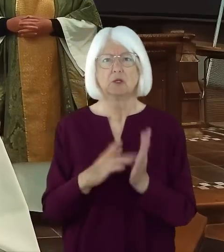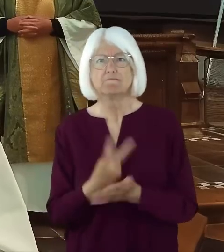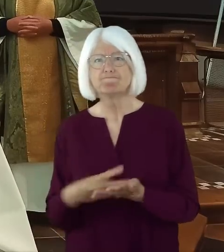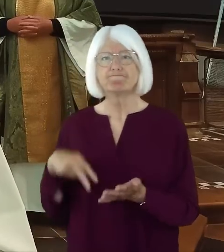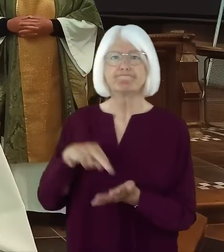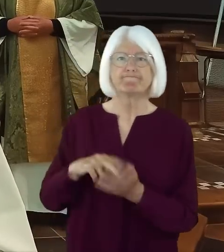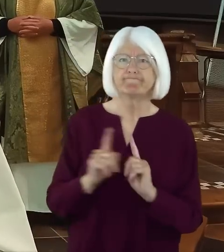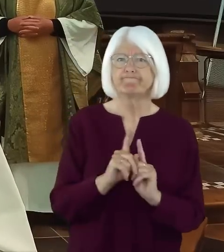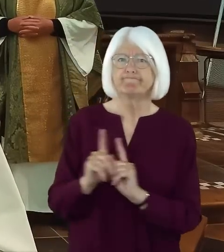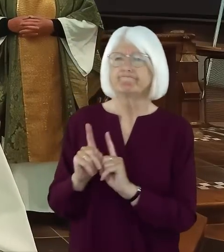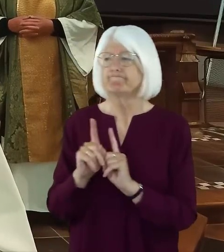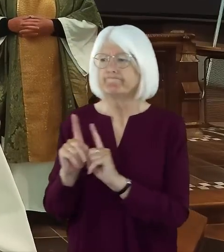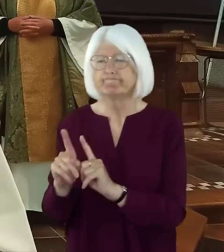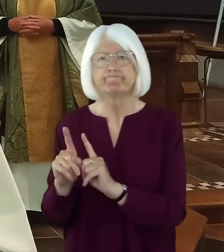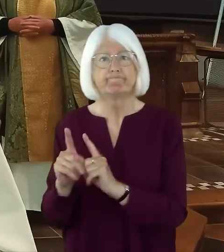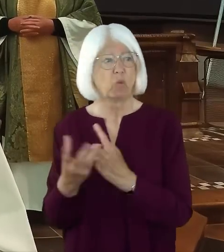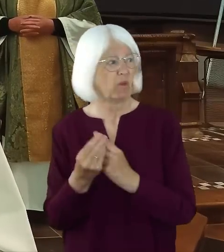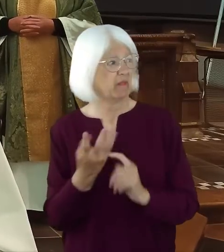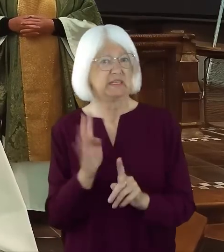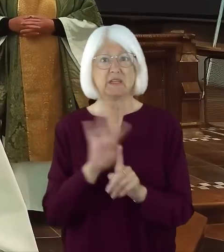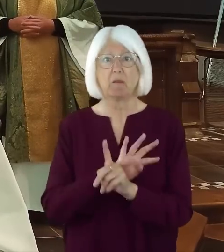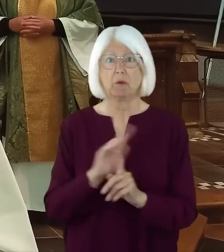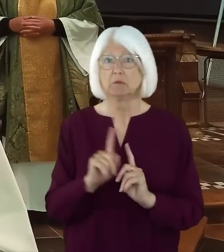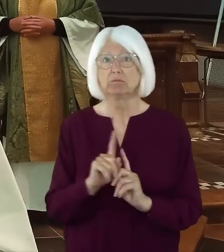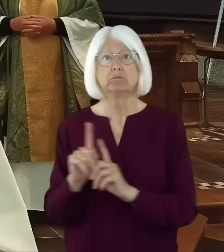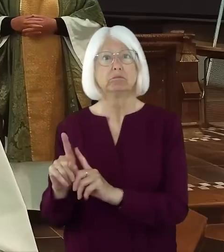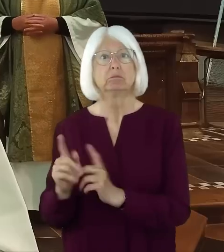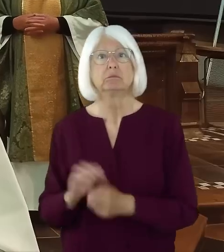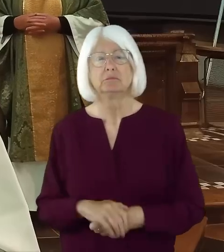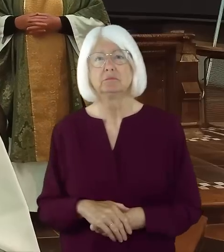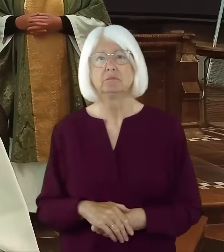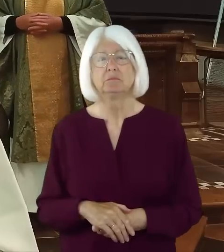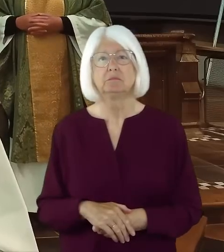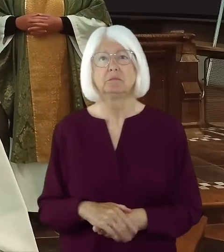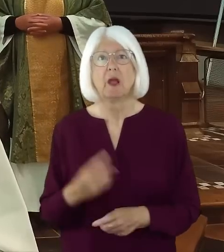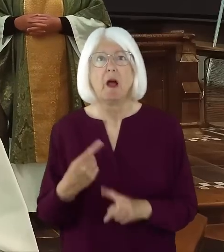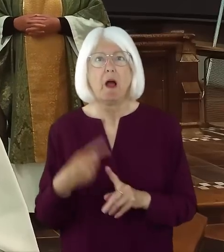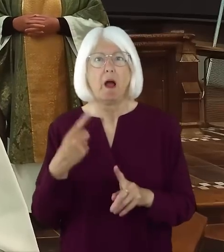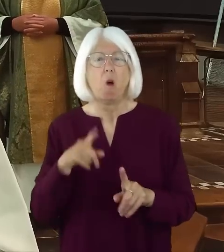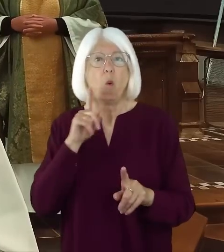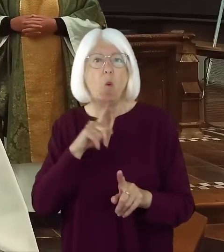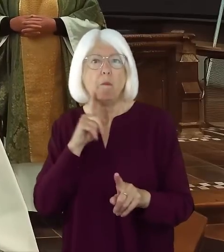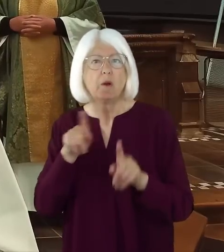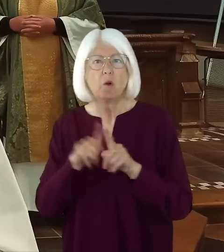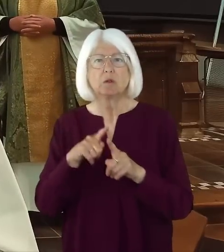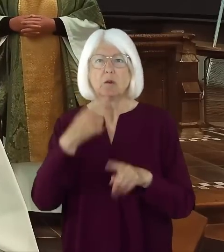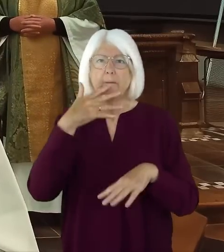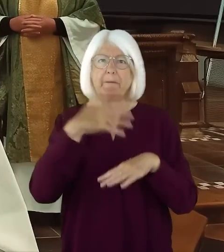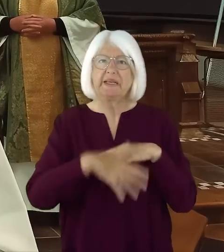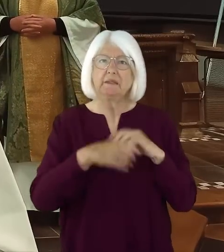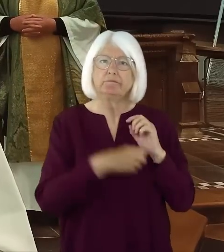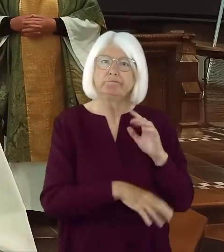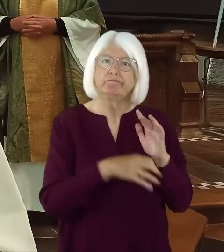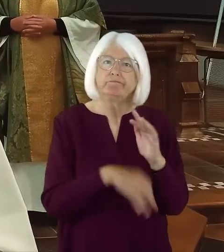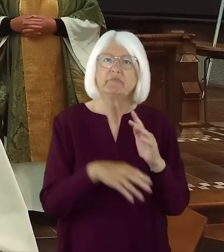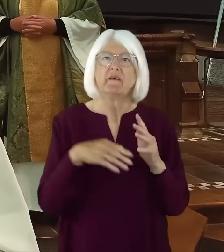And Jesus got up and followed him with his disciples. Then suddenly a woman who had been suffering from hemorrhages